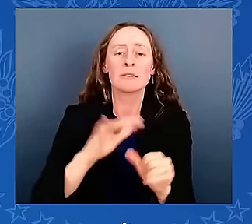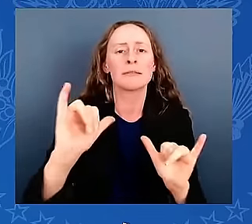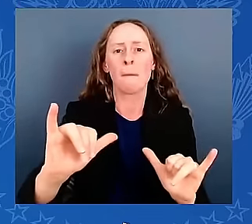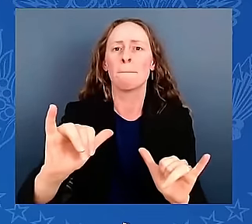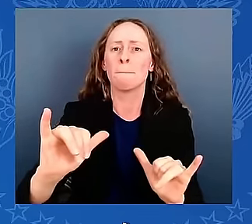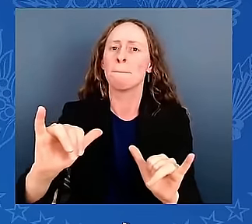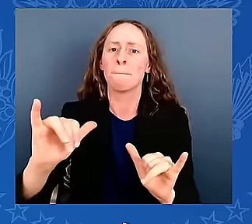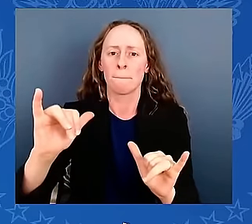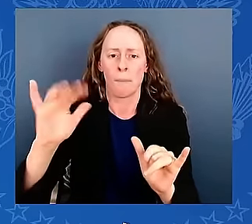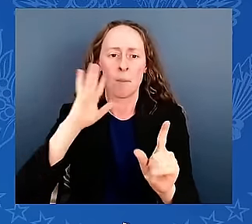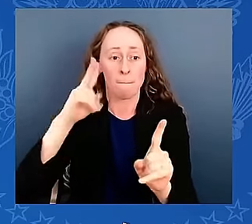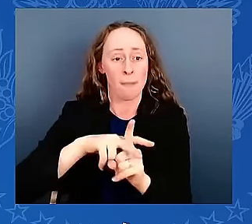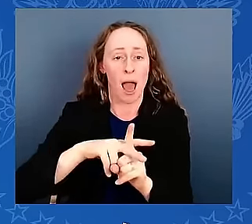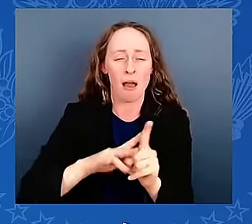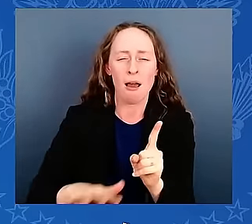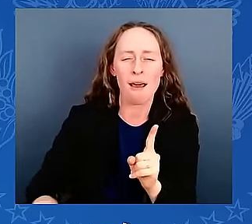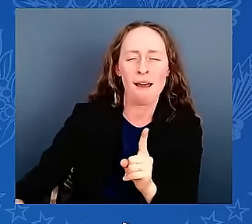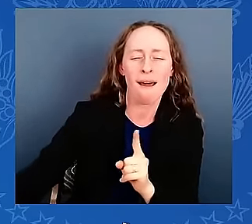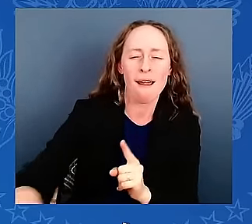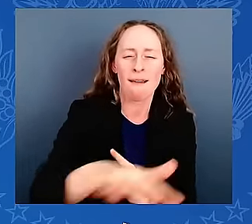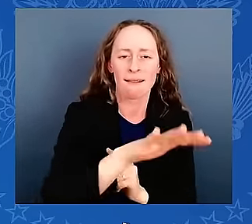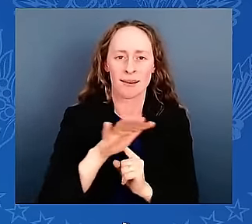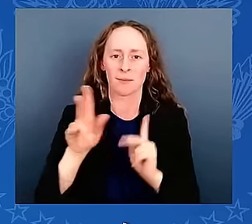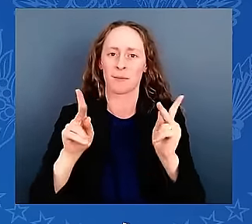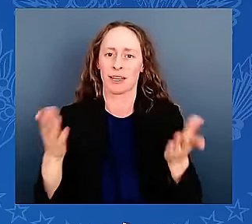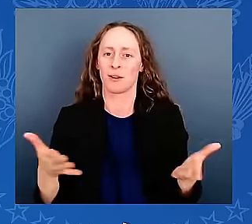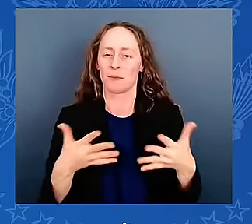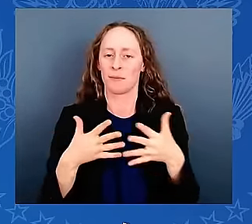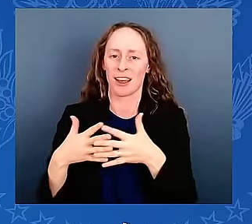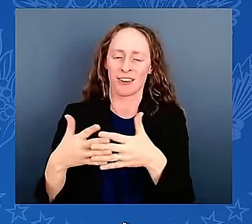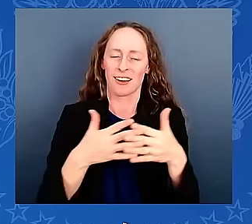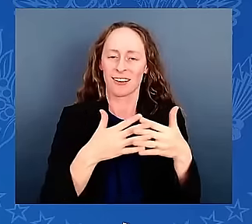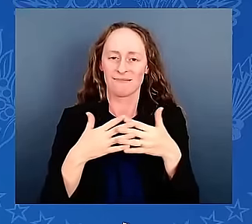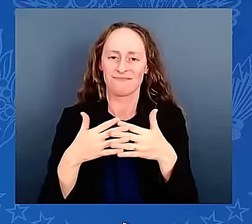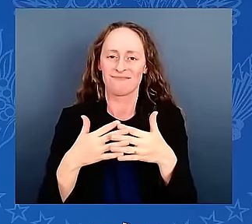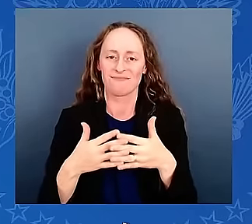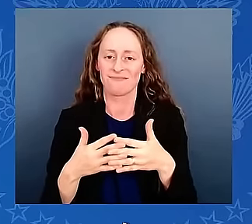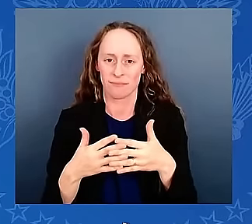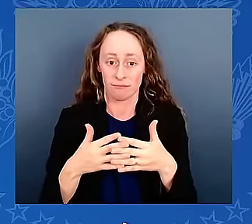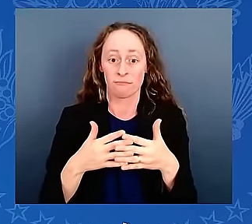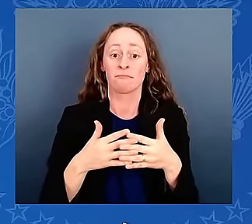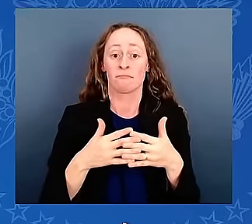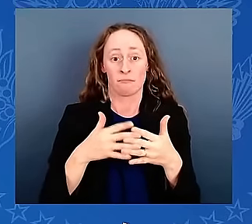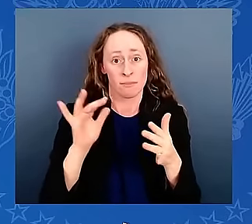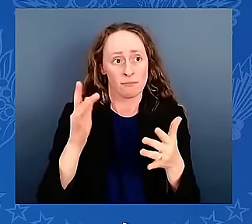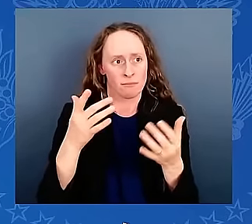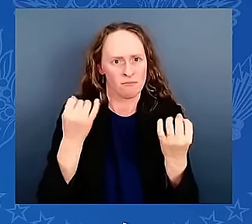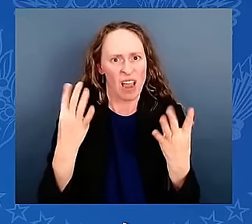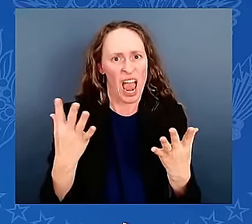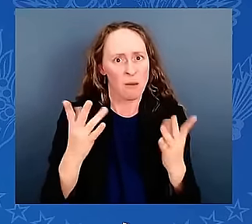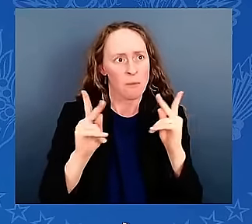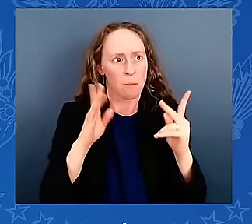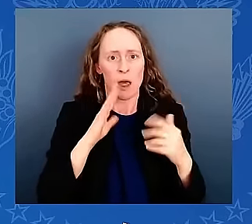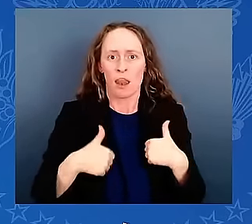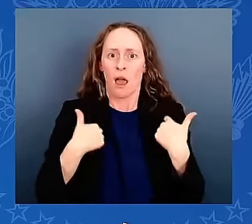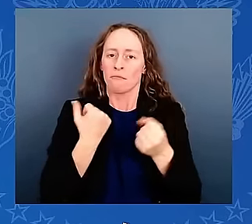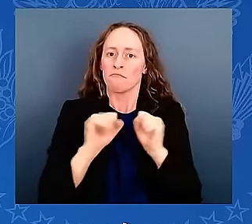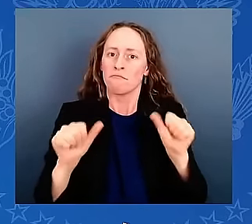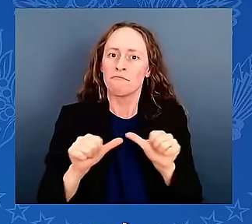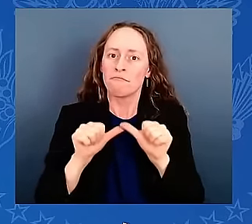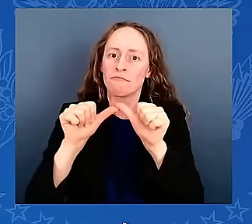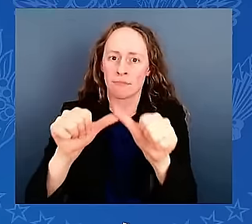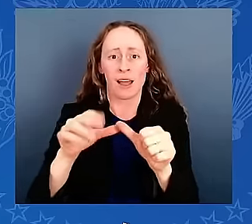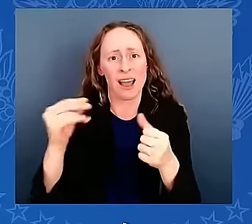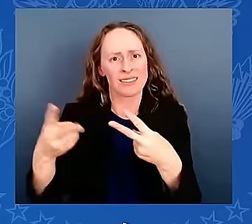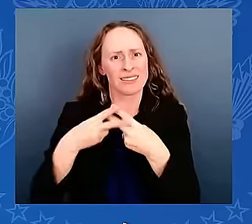And by the way, not only saves lives, it will save taxpayers just what I did on the first round on dealing with